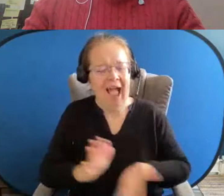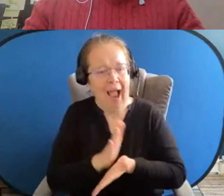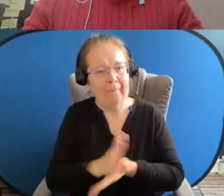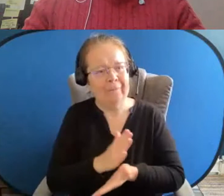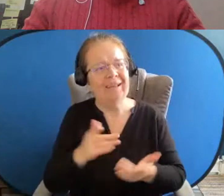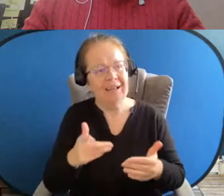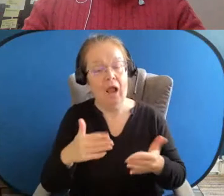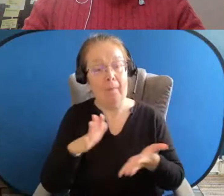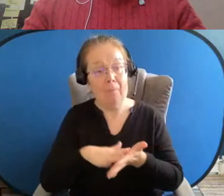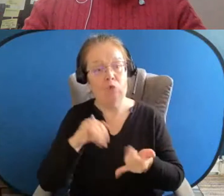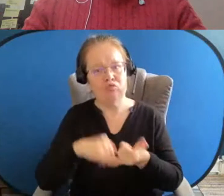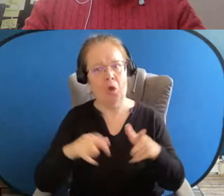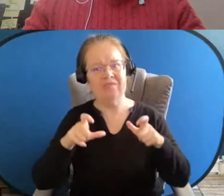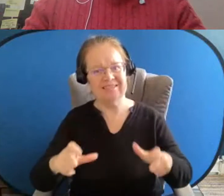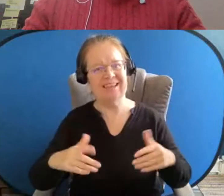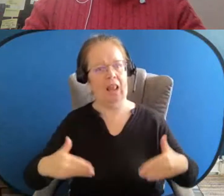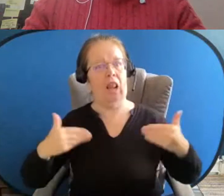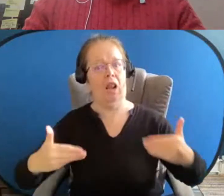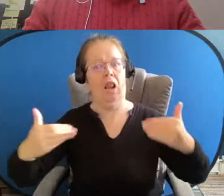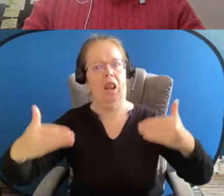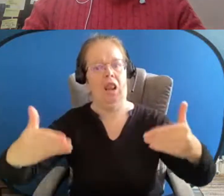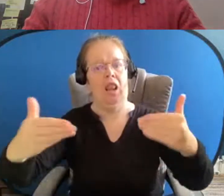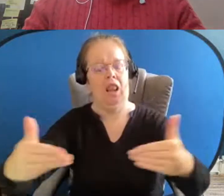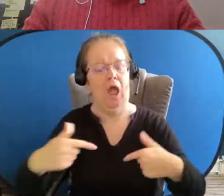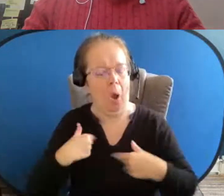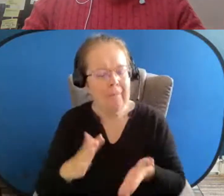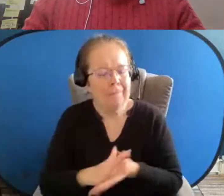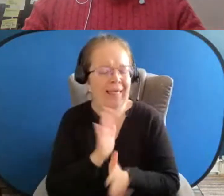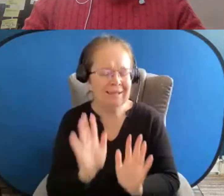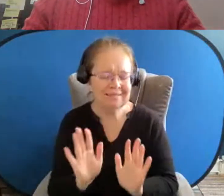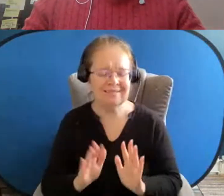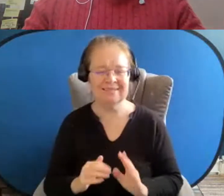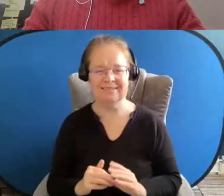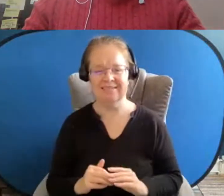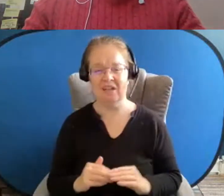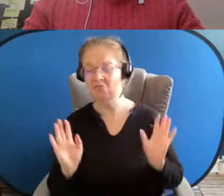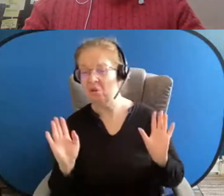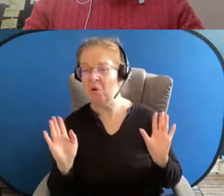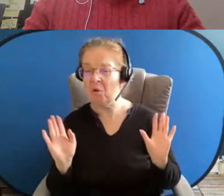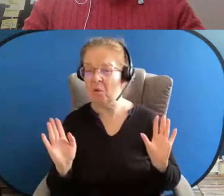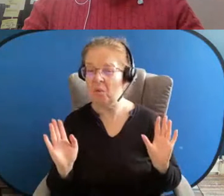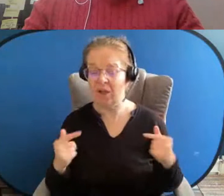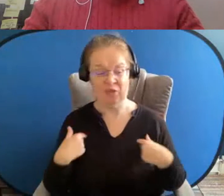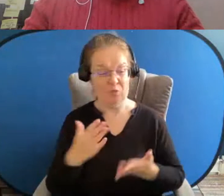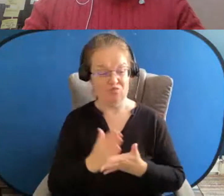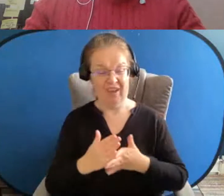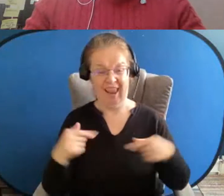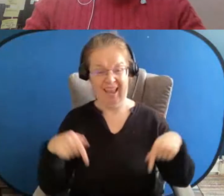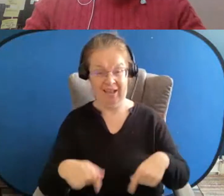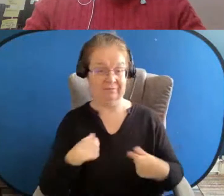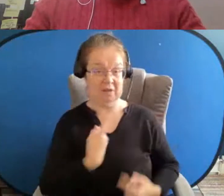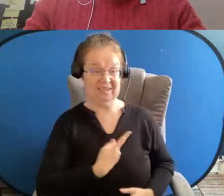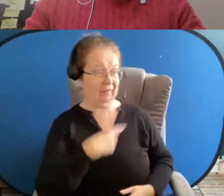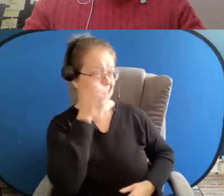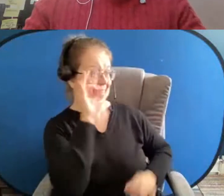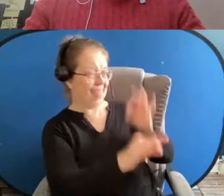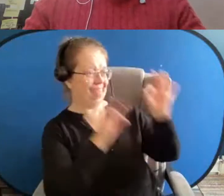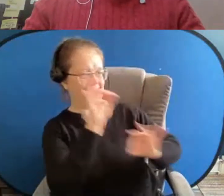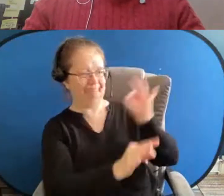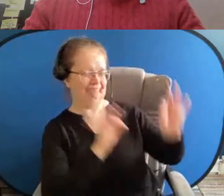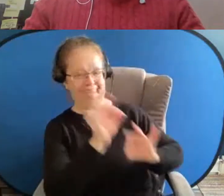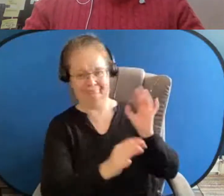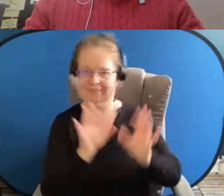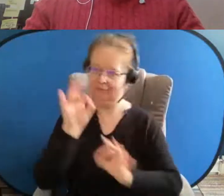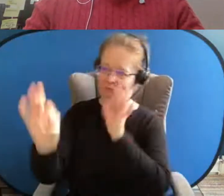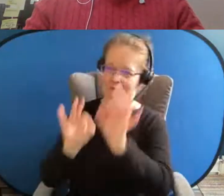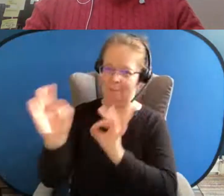that Microsoft is moving in, and so I'm really here to ask some questions and do